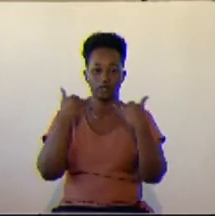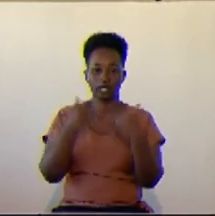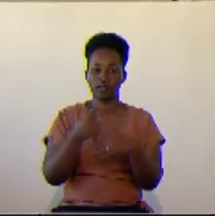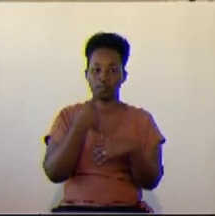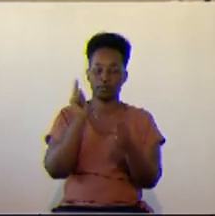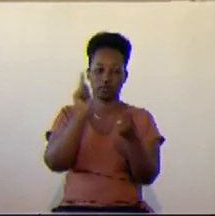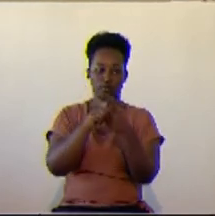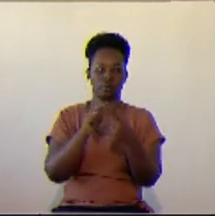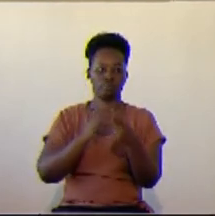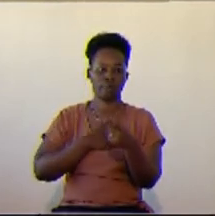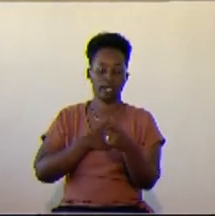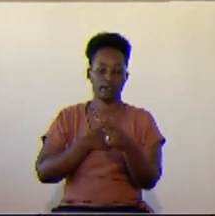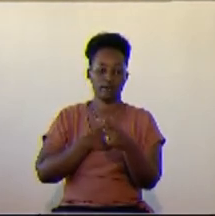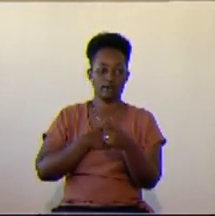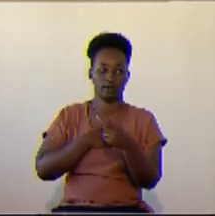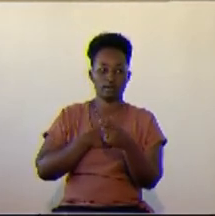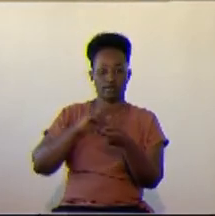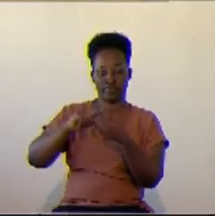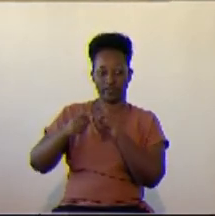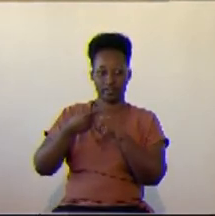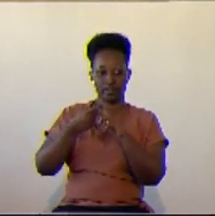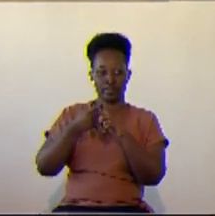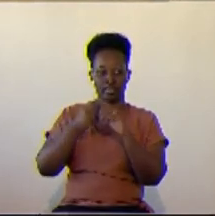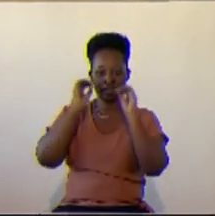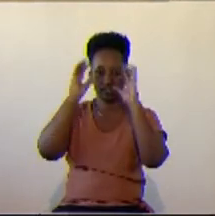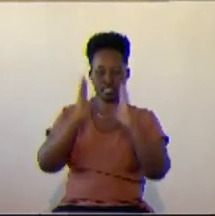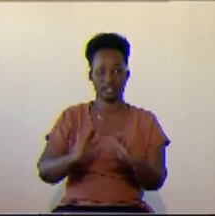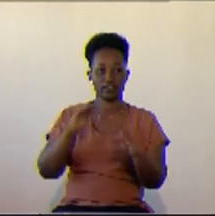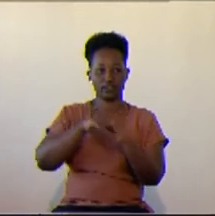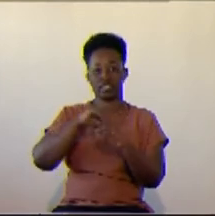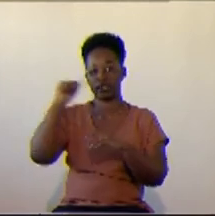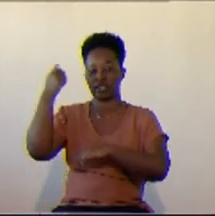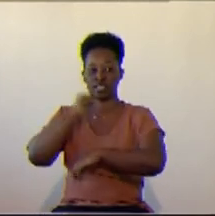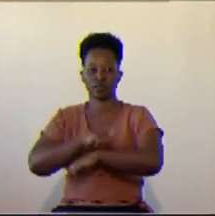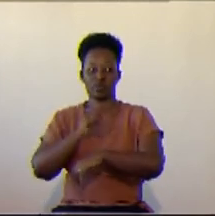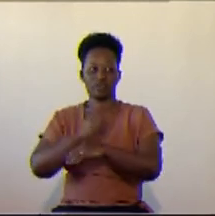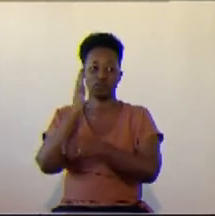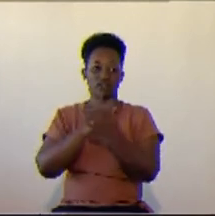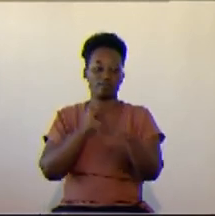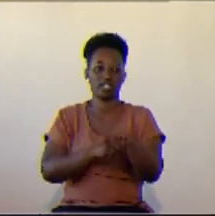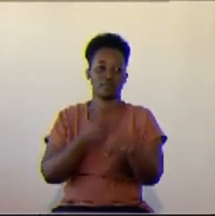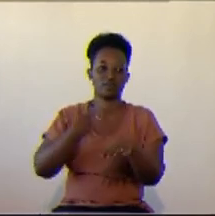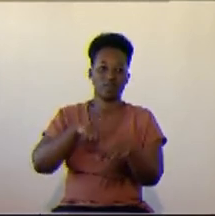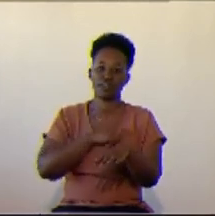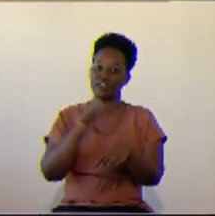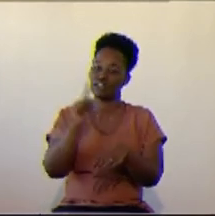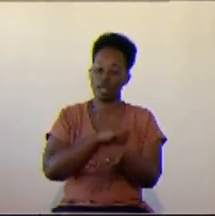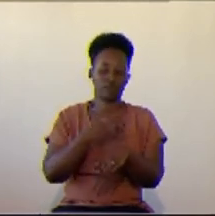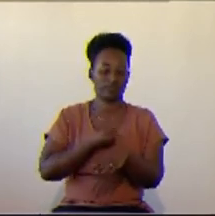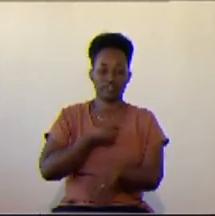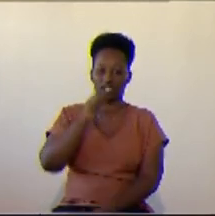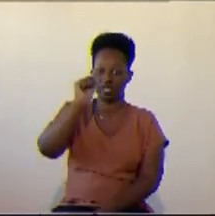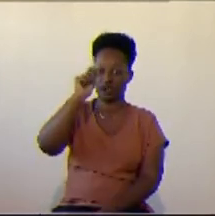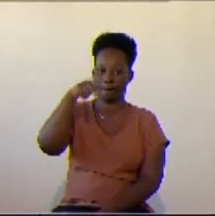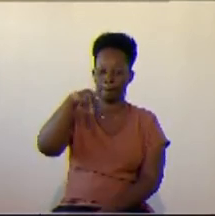my fellow teachers in other schools. Sometimes we don't have the apparatus that is, you know, even recommended in